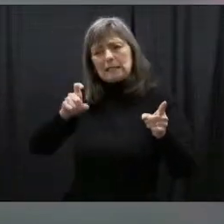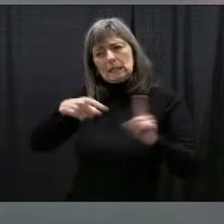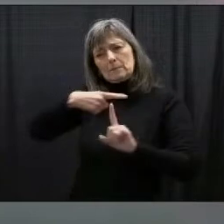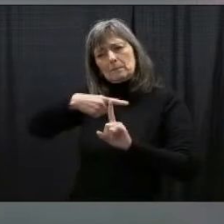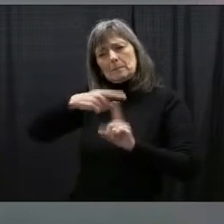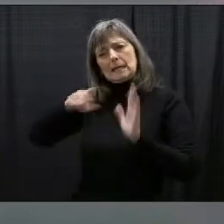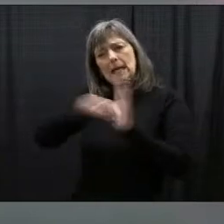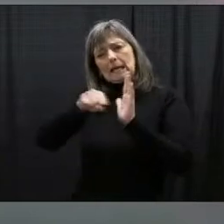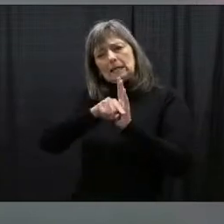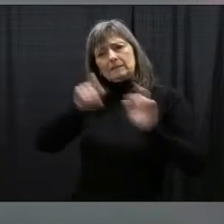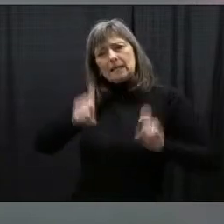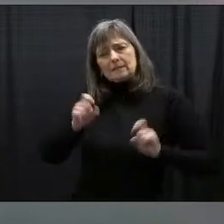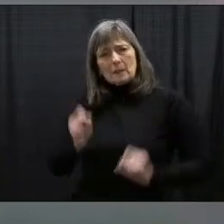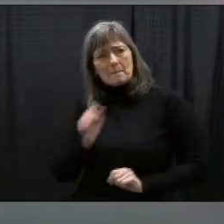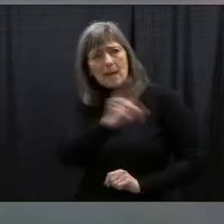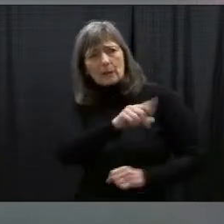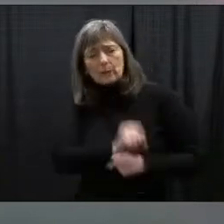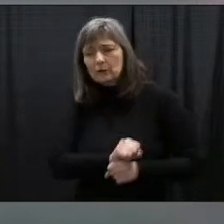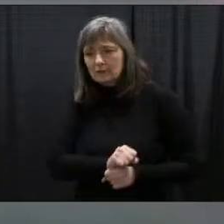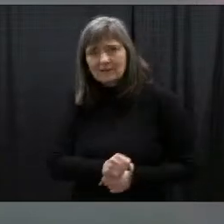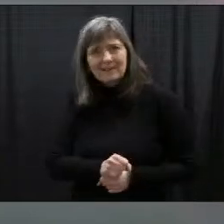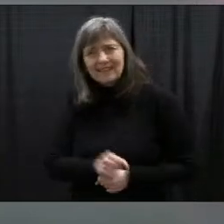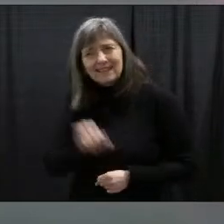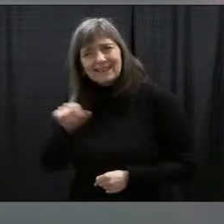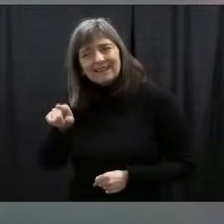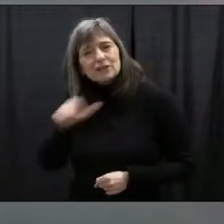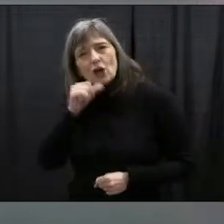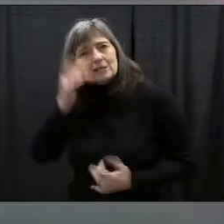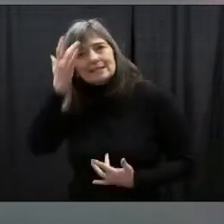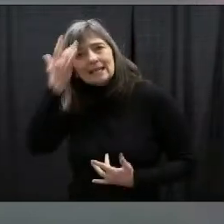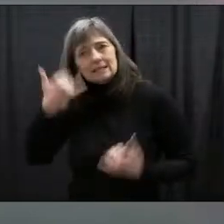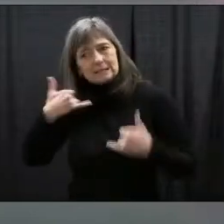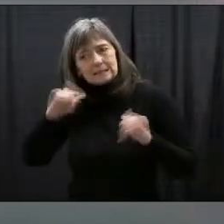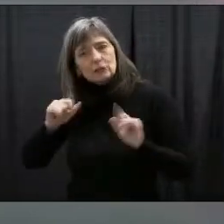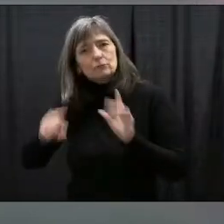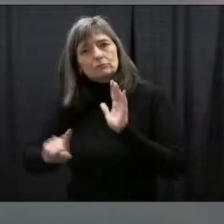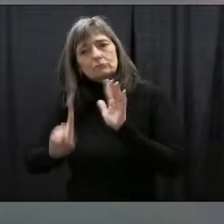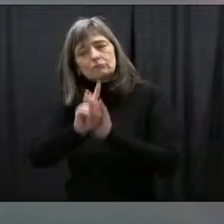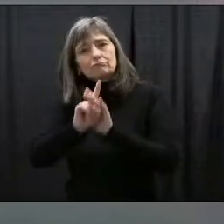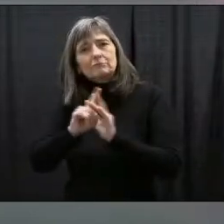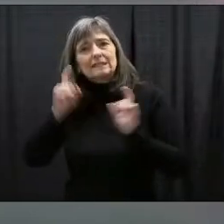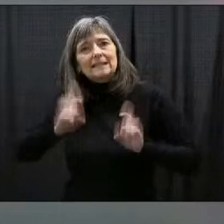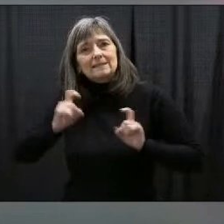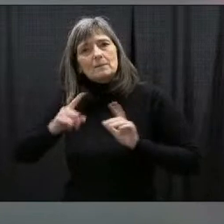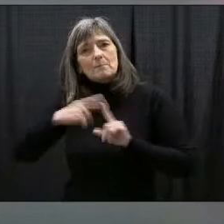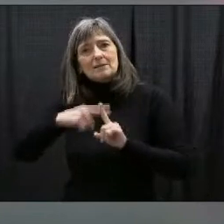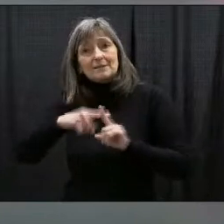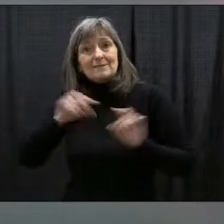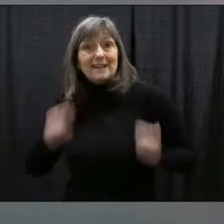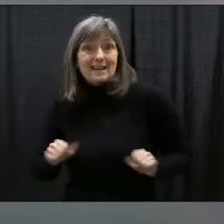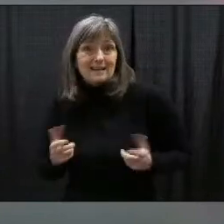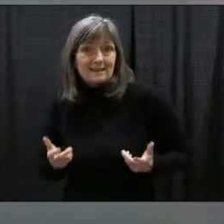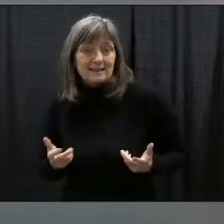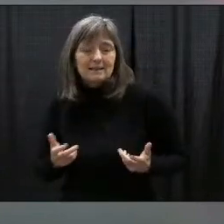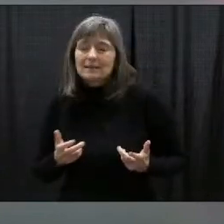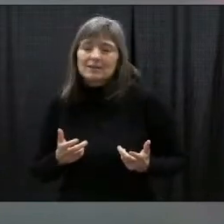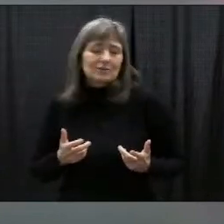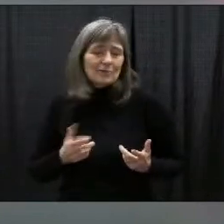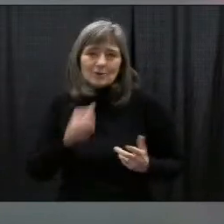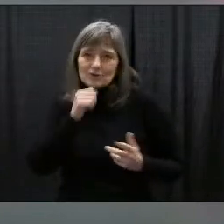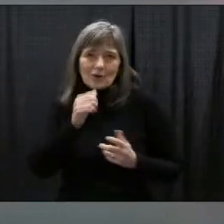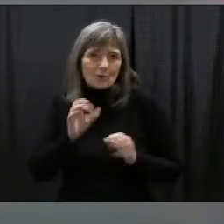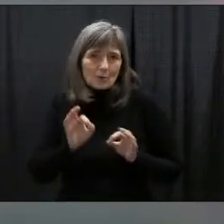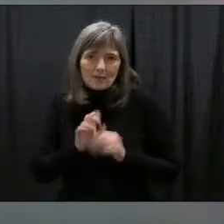The best thing is the guidance Dr. Fitzgerald has provided. It is simple, it is clear to understand, and it